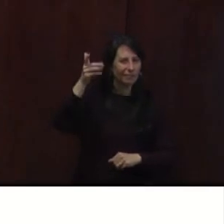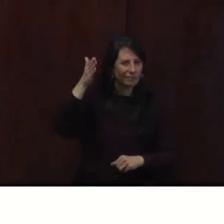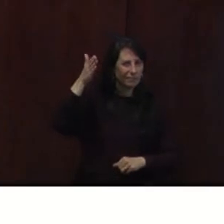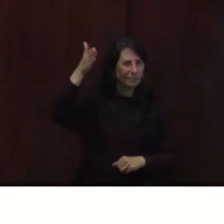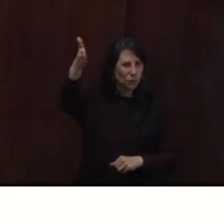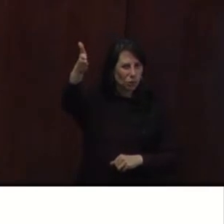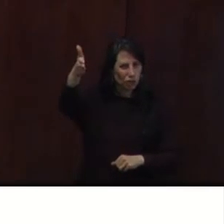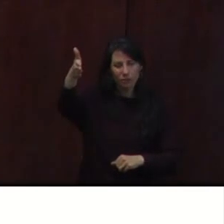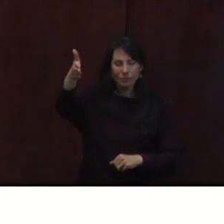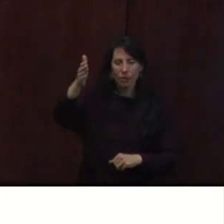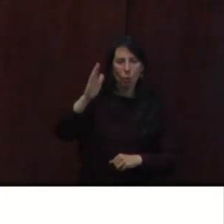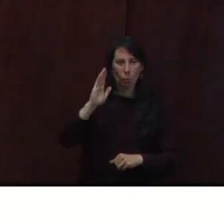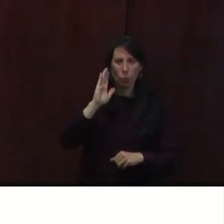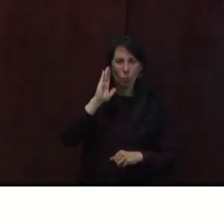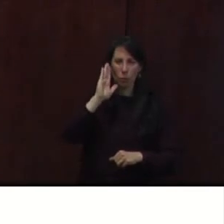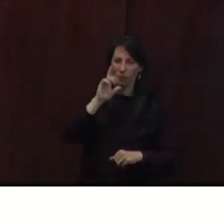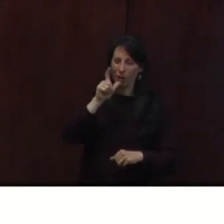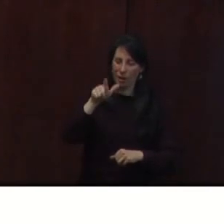be a hybrid site.